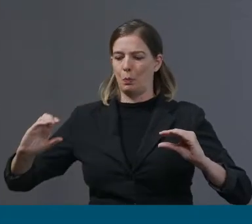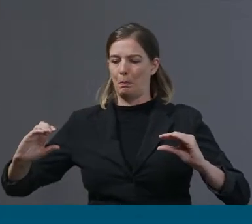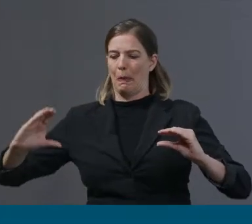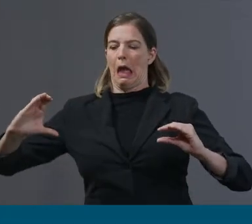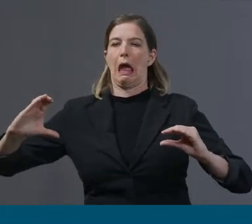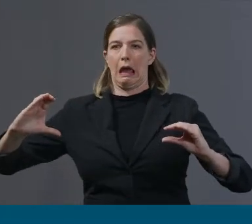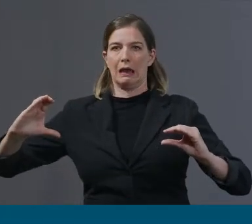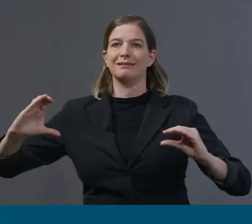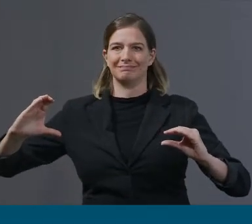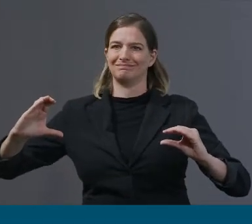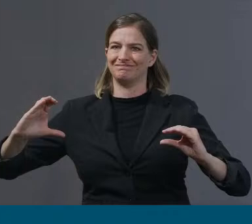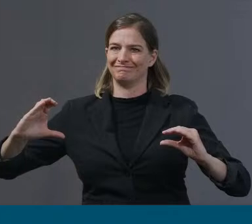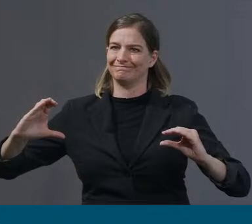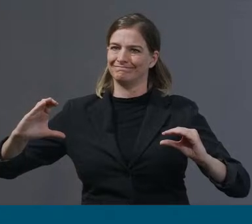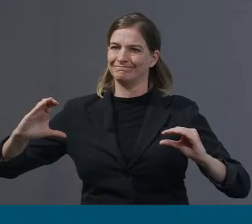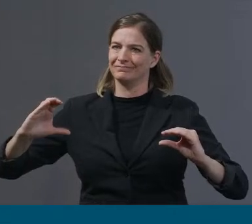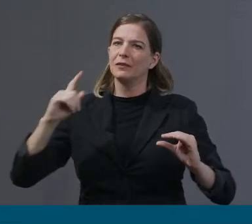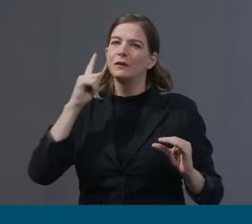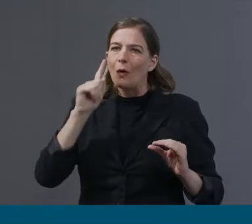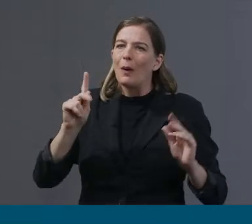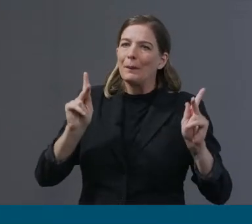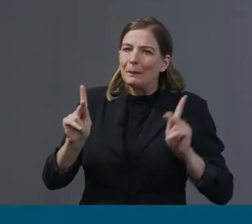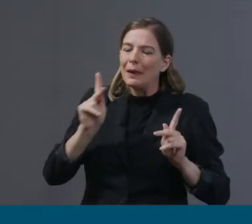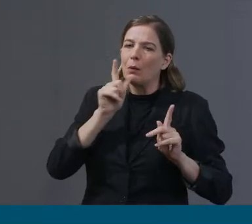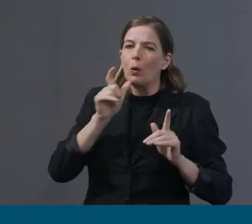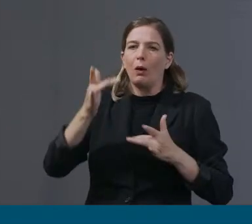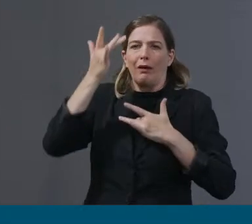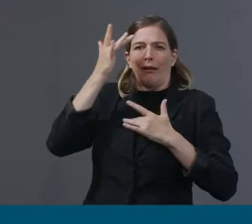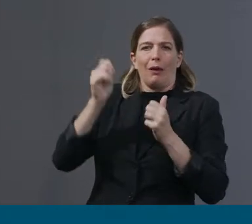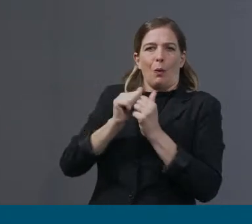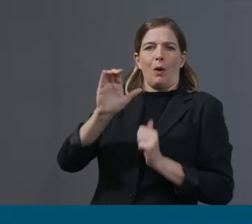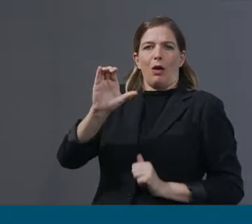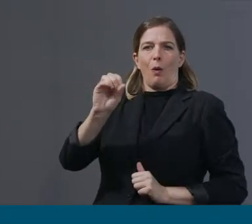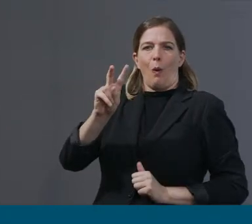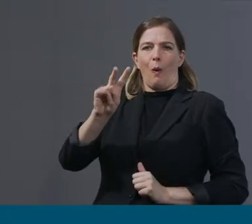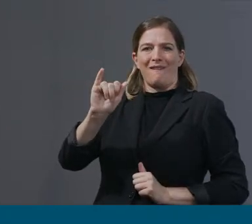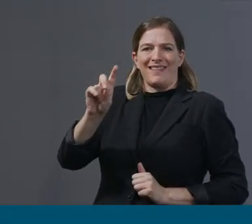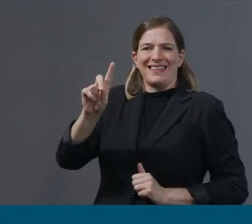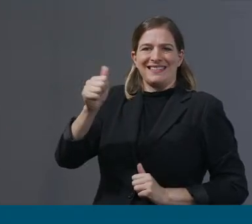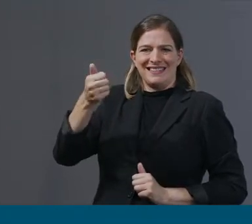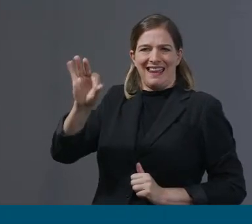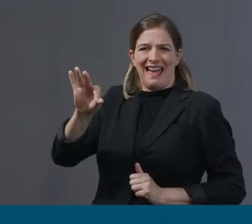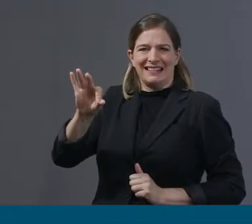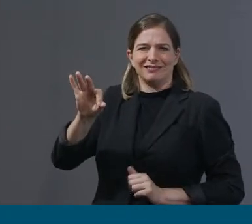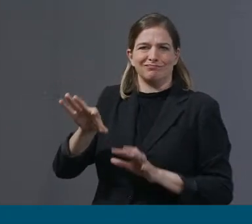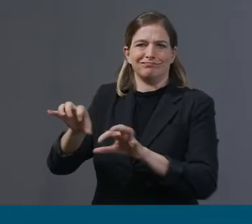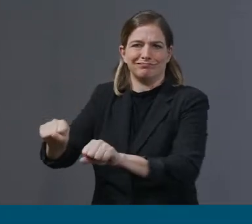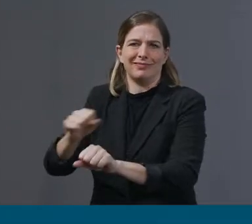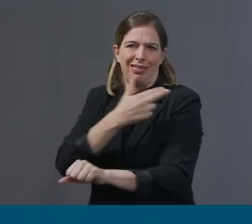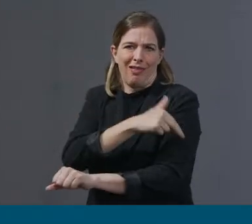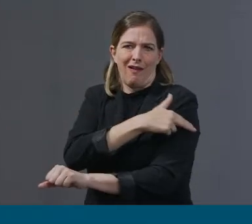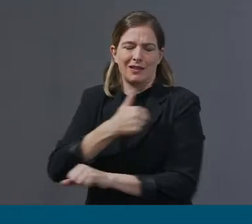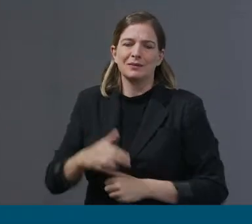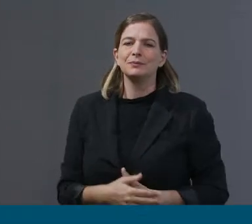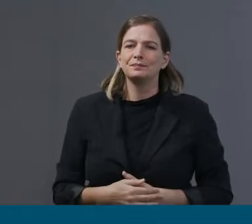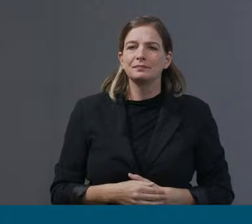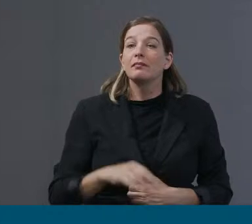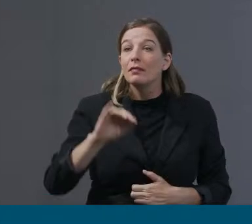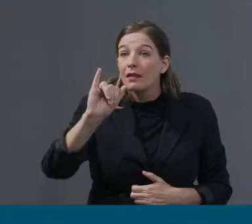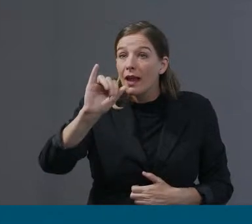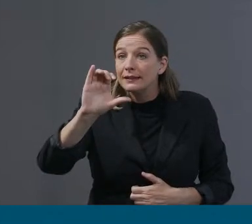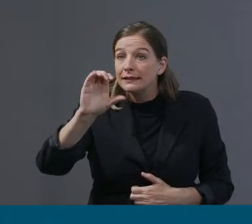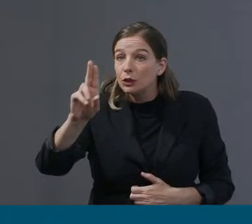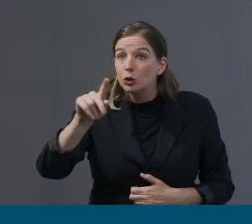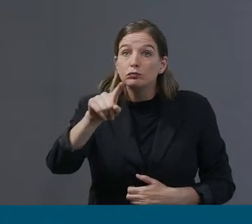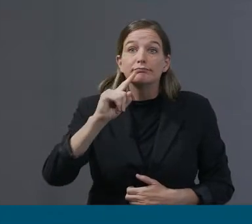Arizona hospitals. Our intensive care unit, if you're extremely sick, this shows you availability in